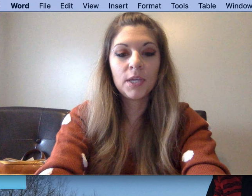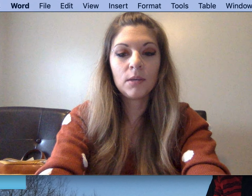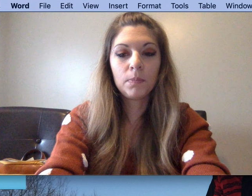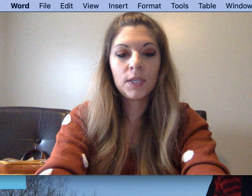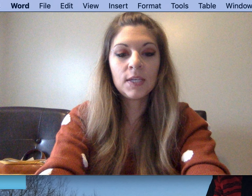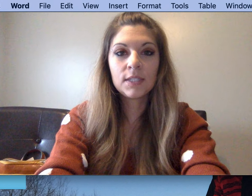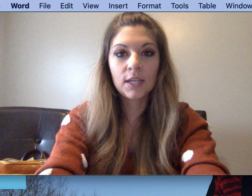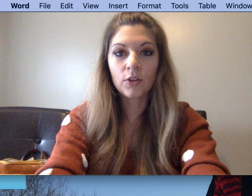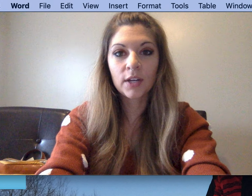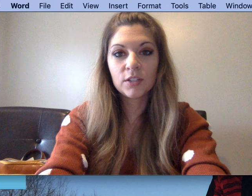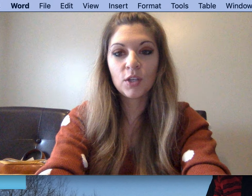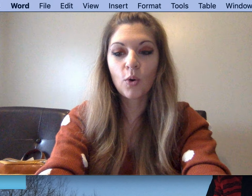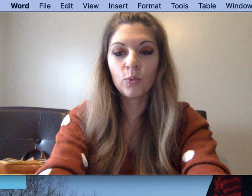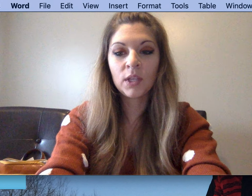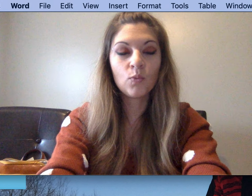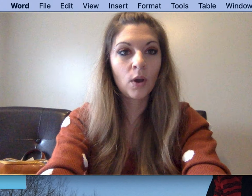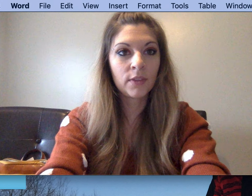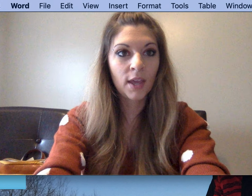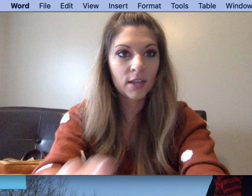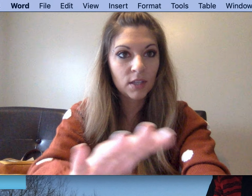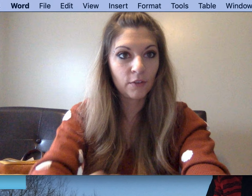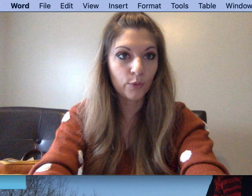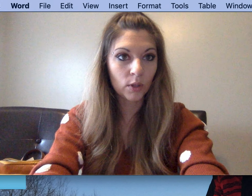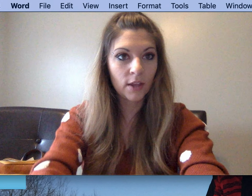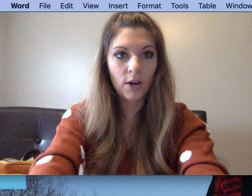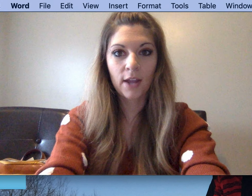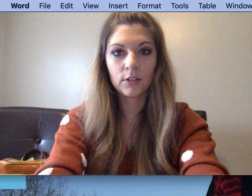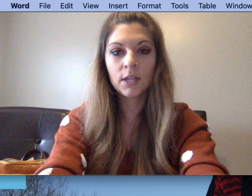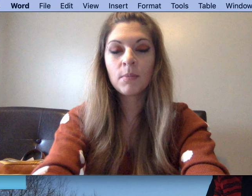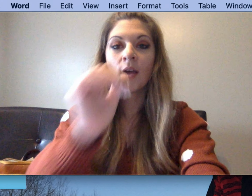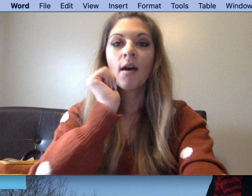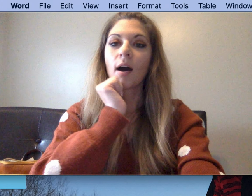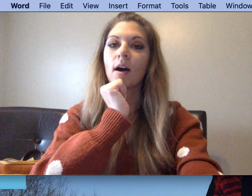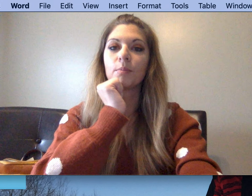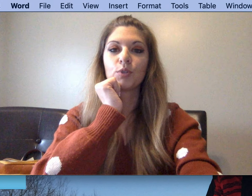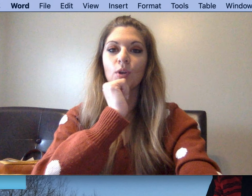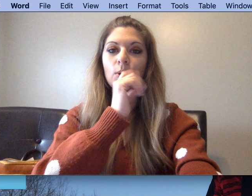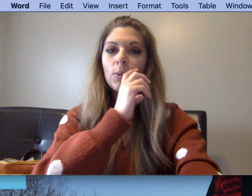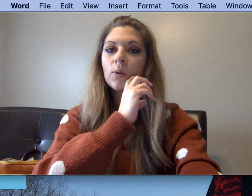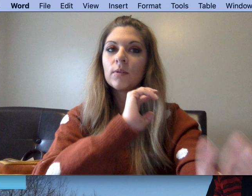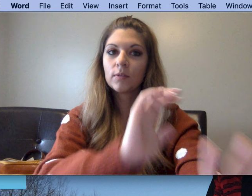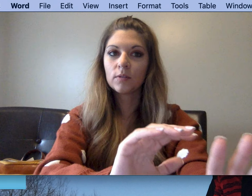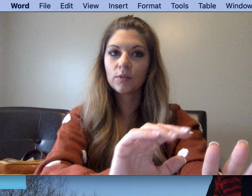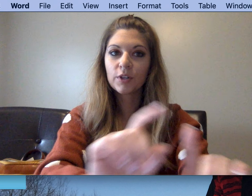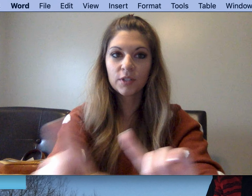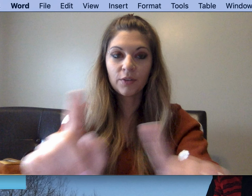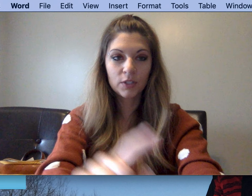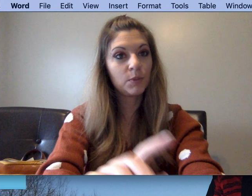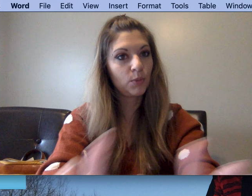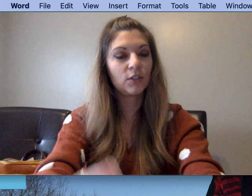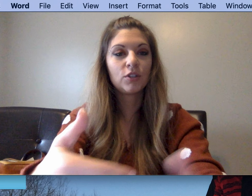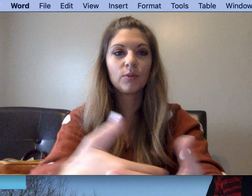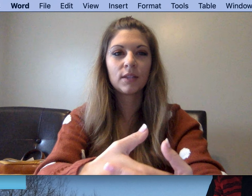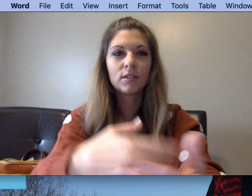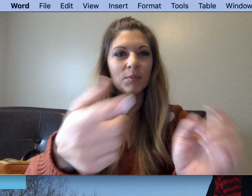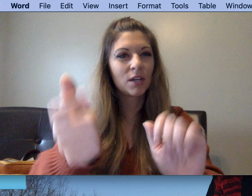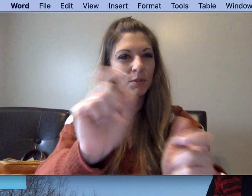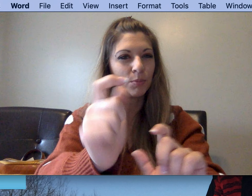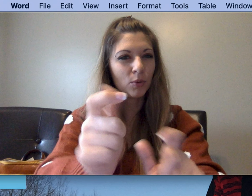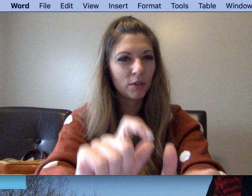a BPCL. That is the only one that has a 4-letter acronym. So there's a difference between the two,